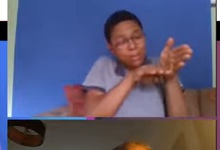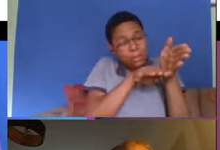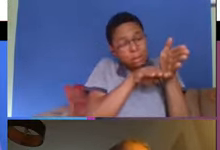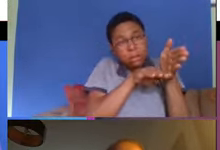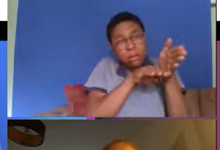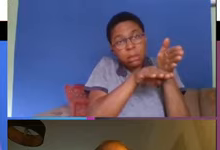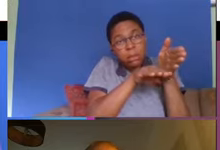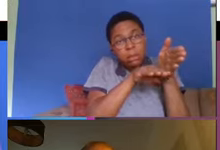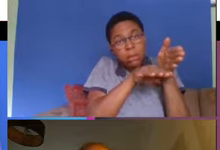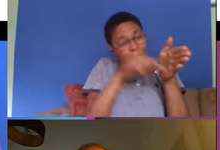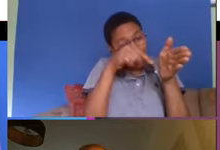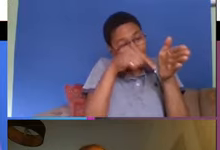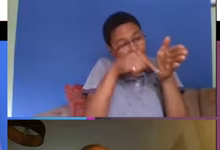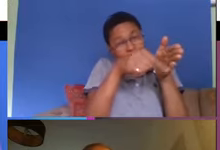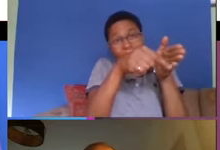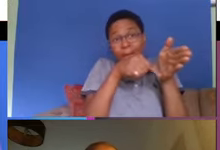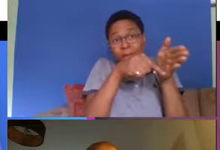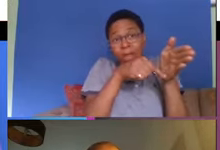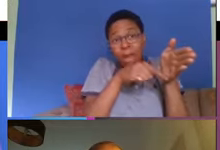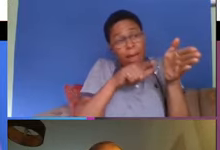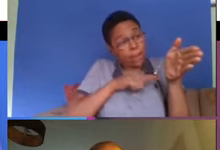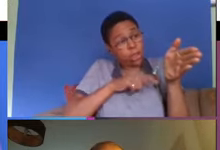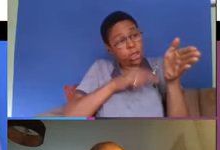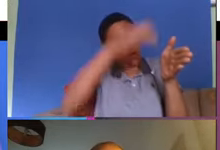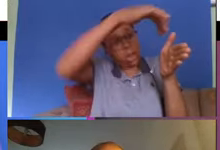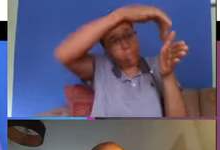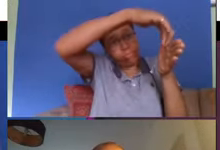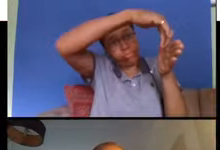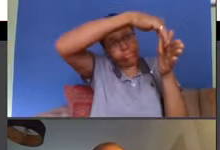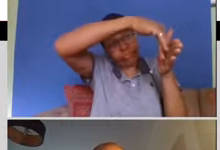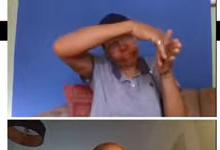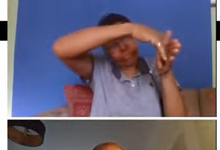well, is something to really focus on.